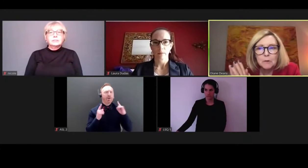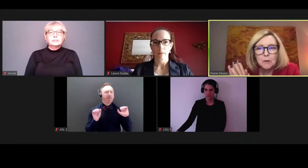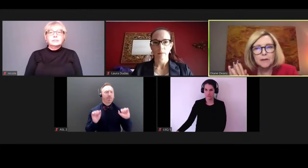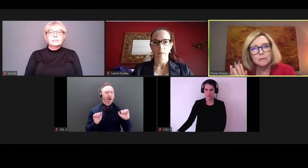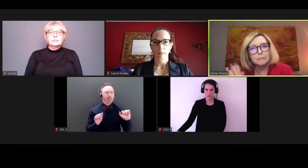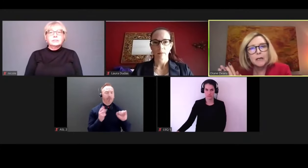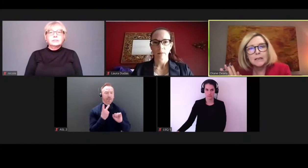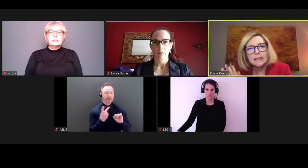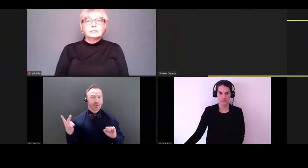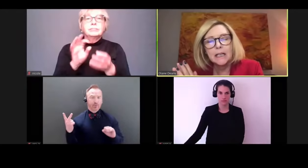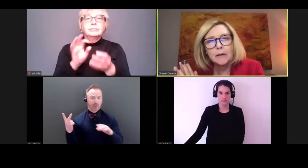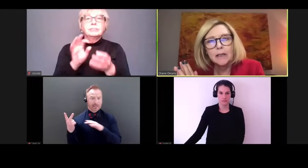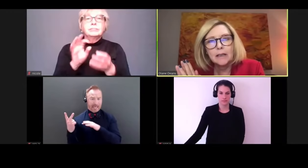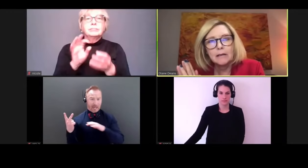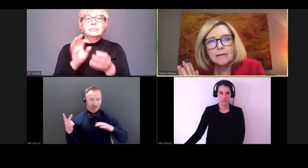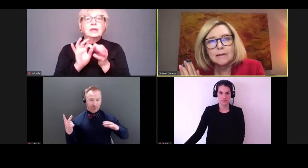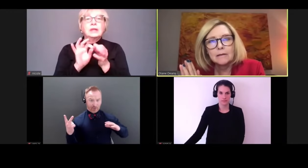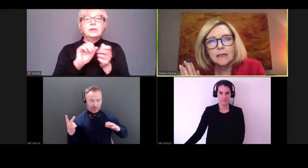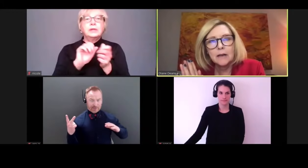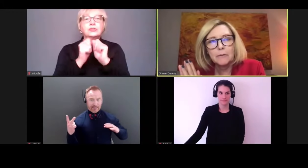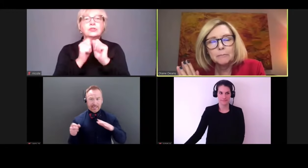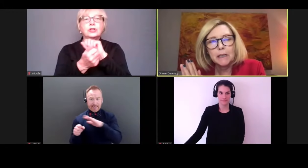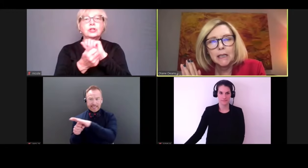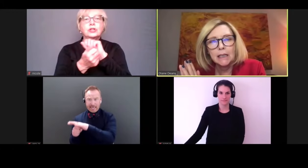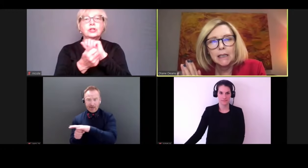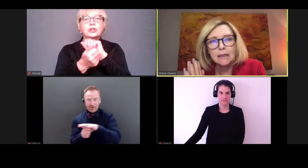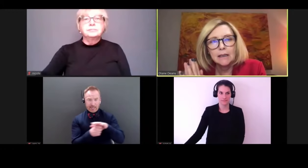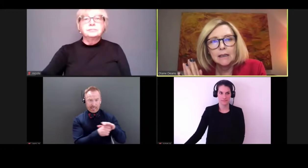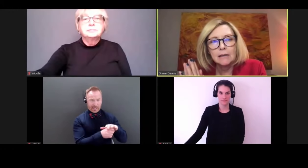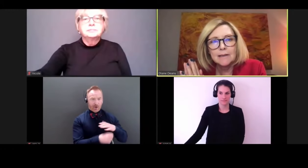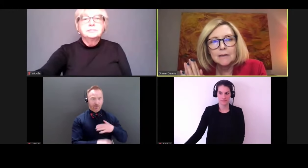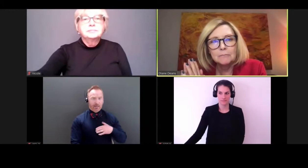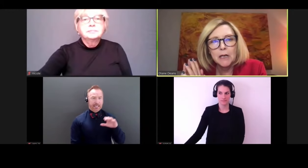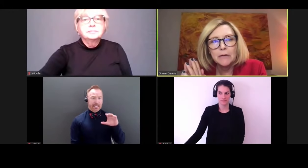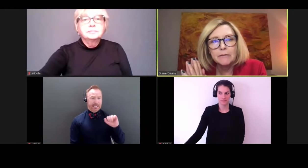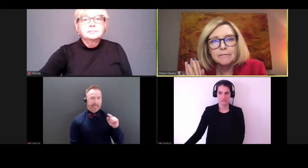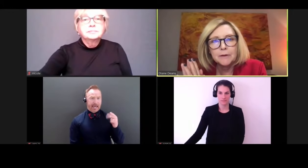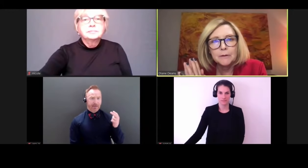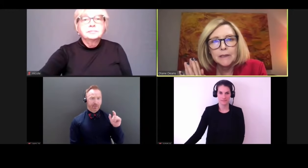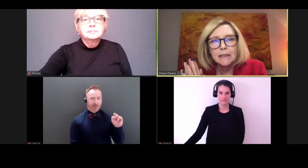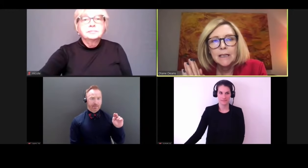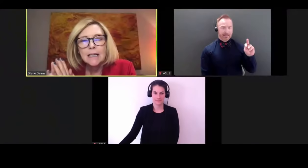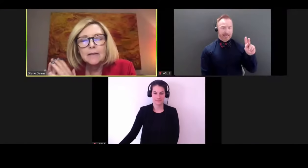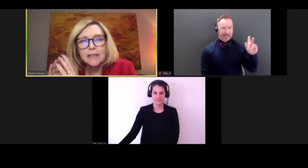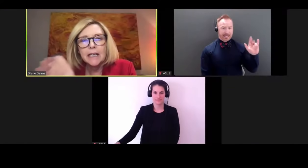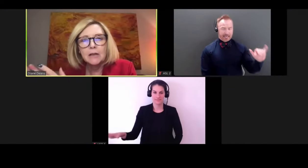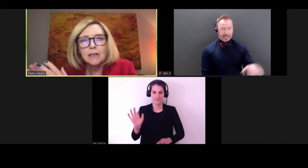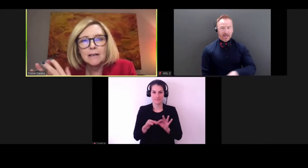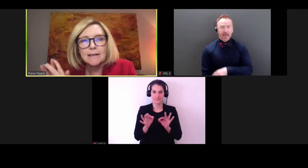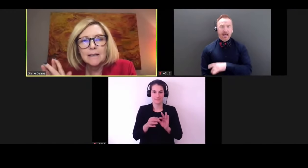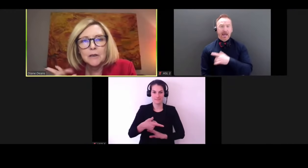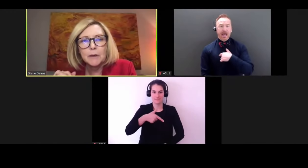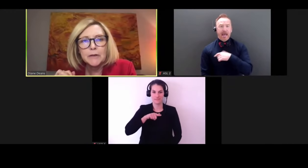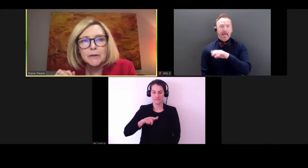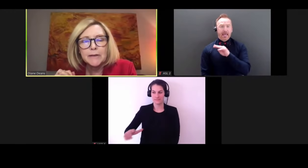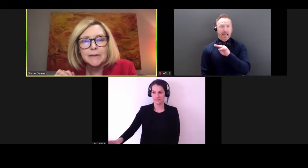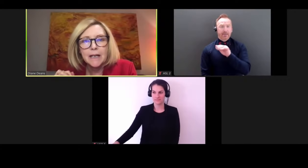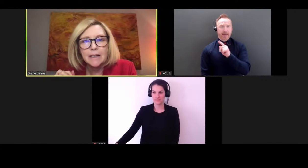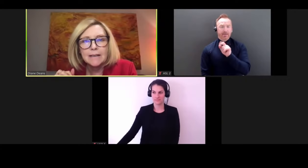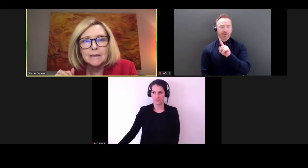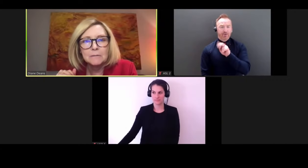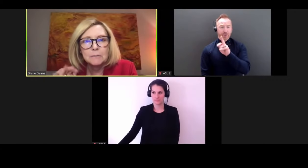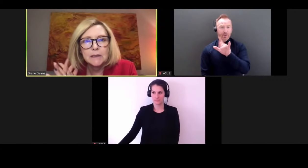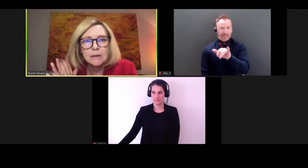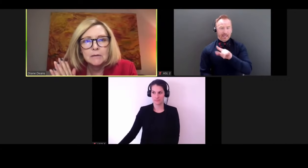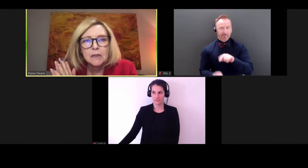in the most impacted area, Councillor Catherine McKenney and then Councillor Matthew Fleury, if they could ask their questions